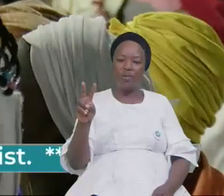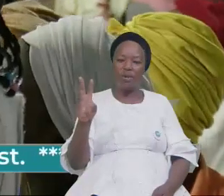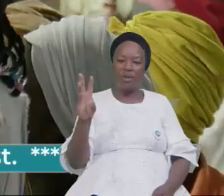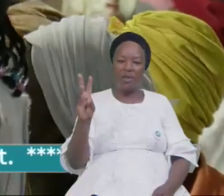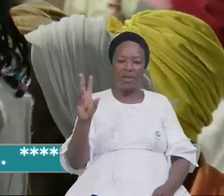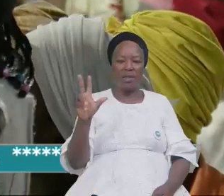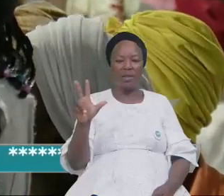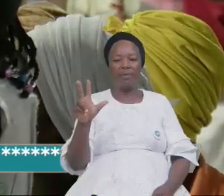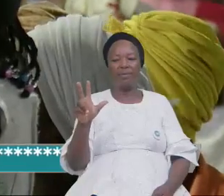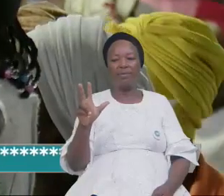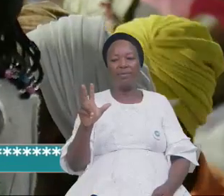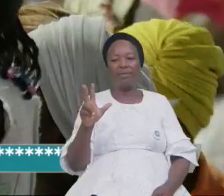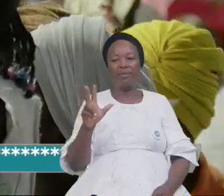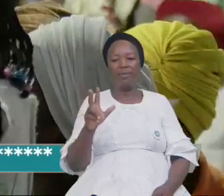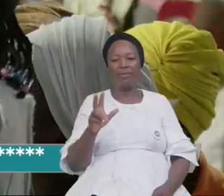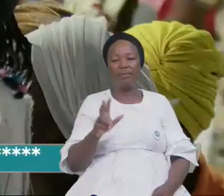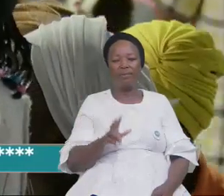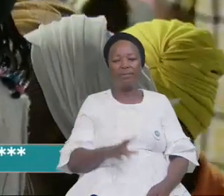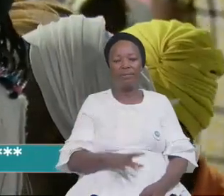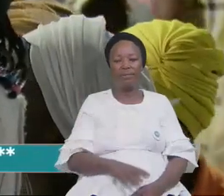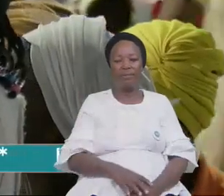+234 915 444 9263.